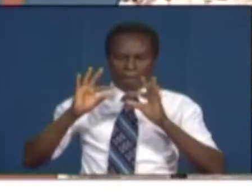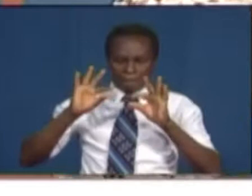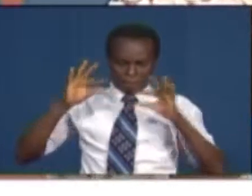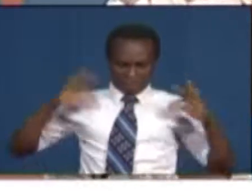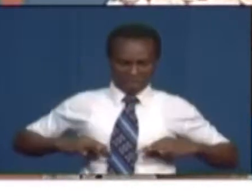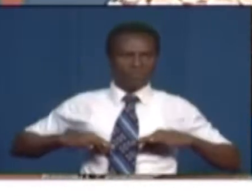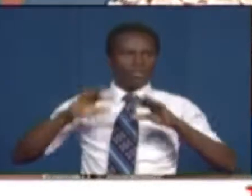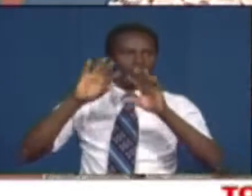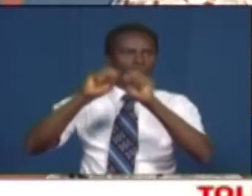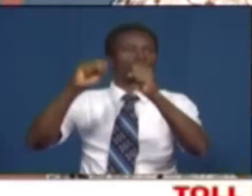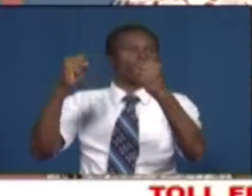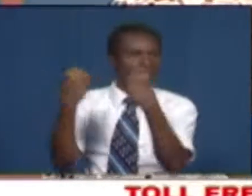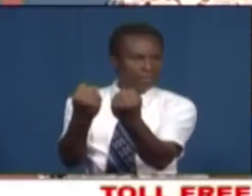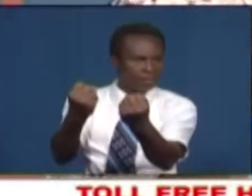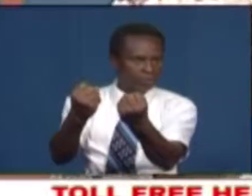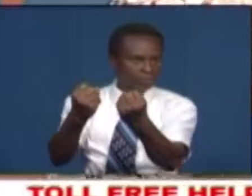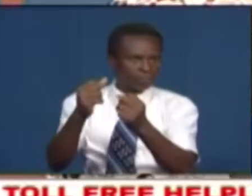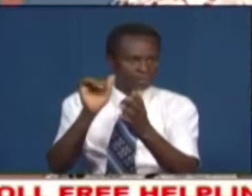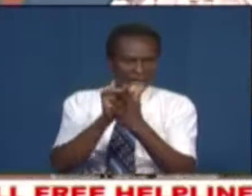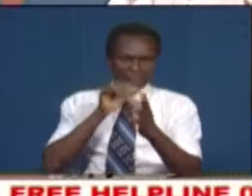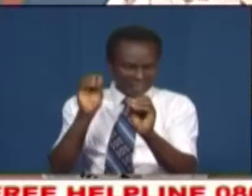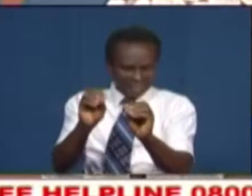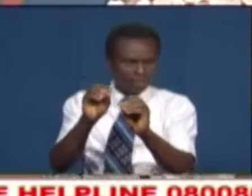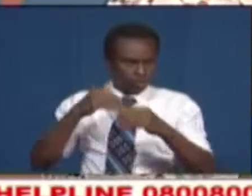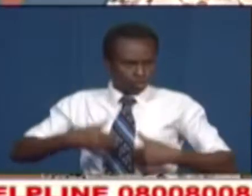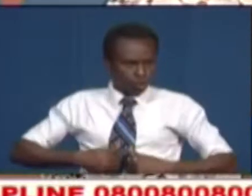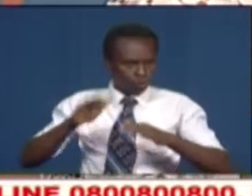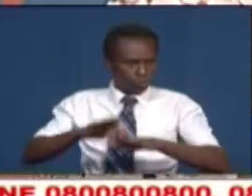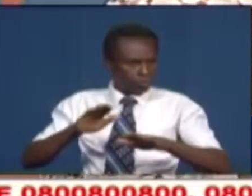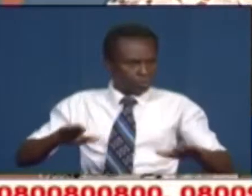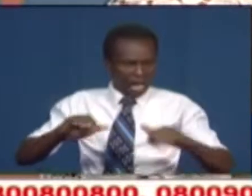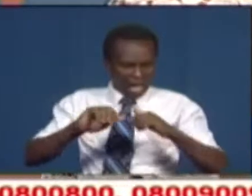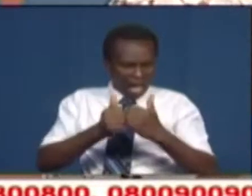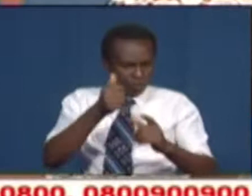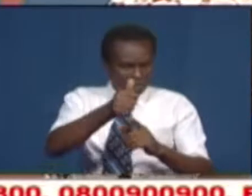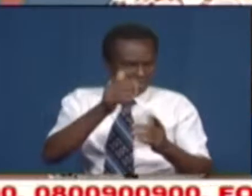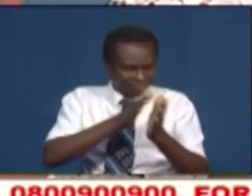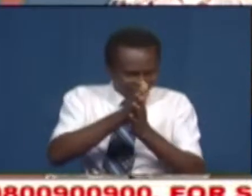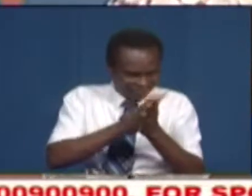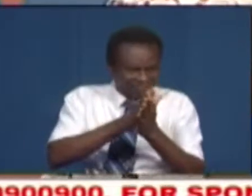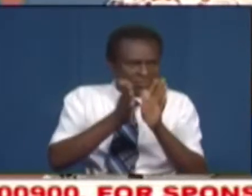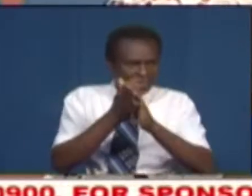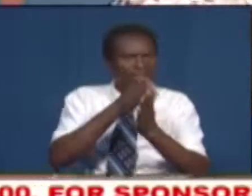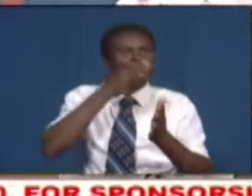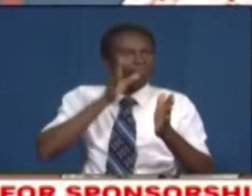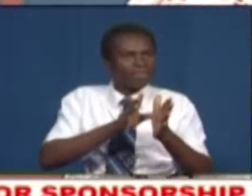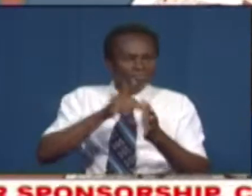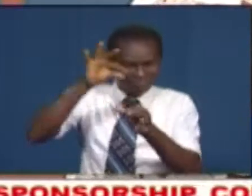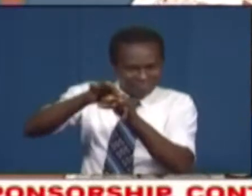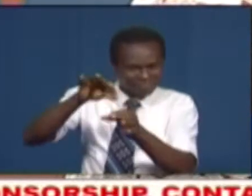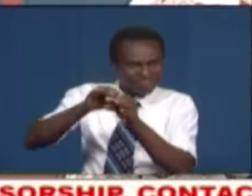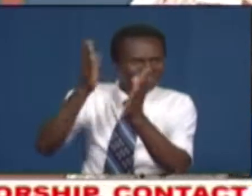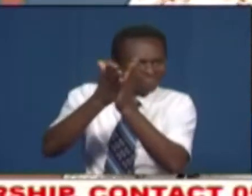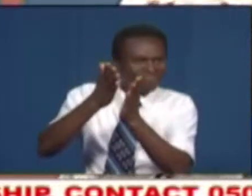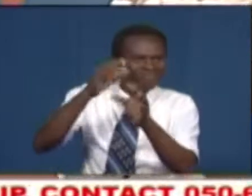know, knowledge that has to bring, you know, the youth to know that, you know, the only way that they can grow very well is when the